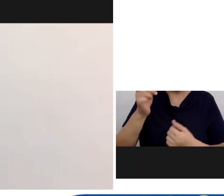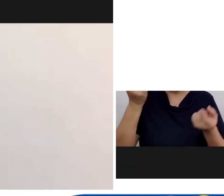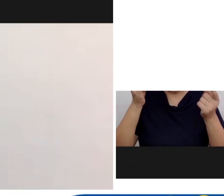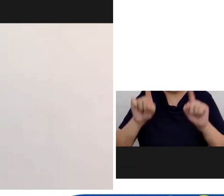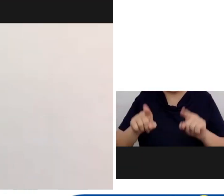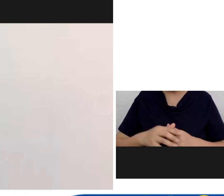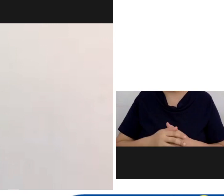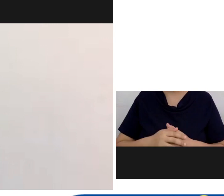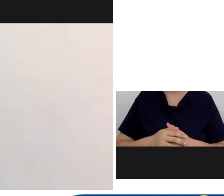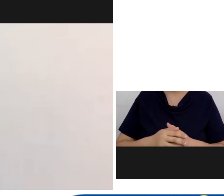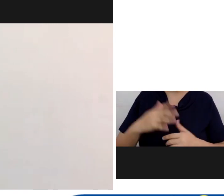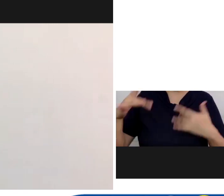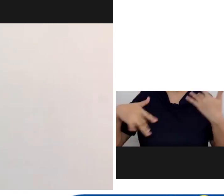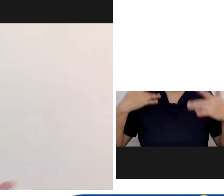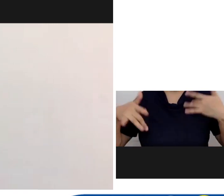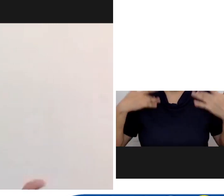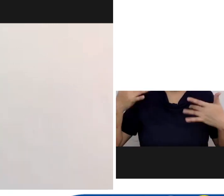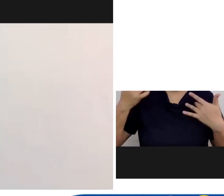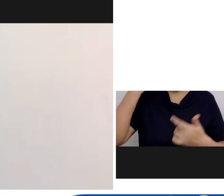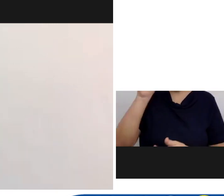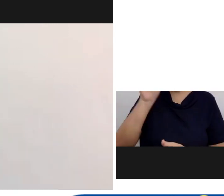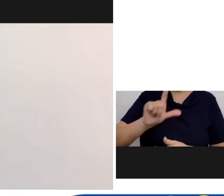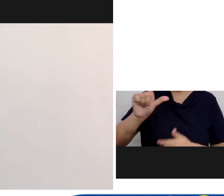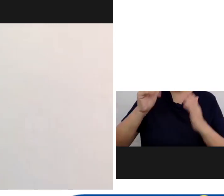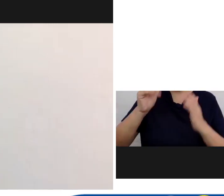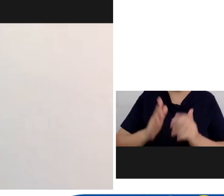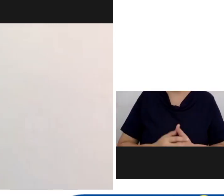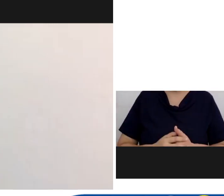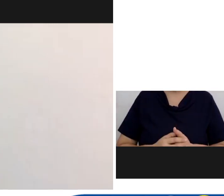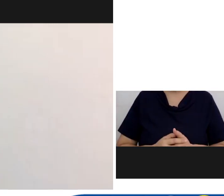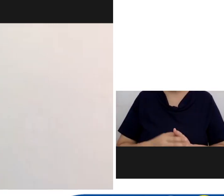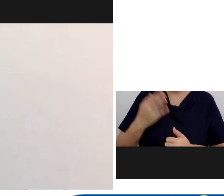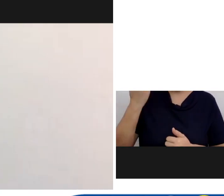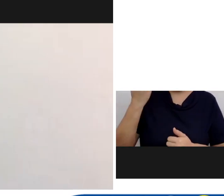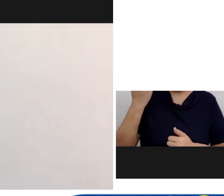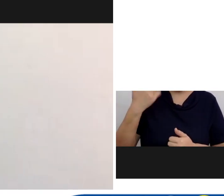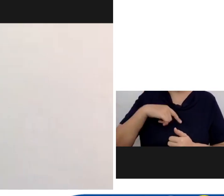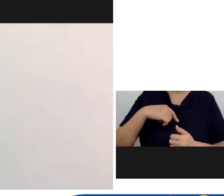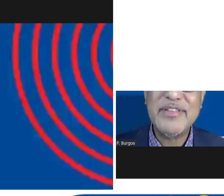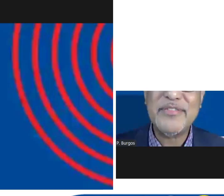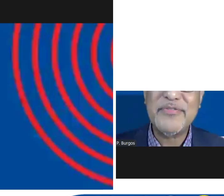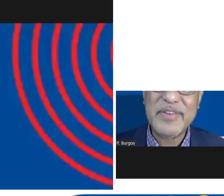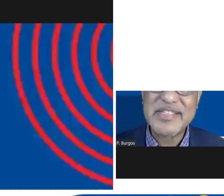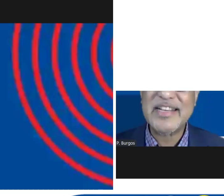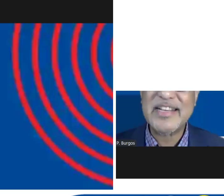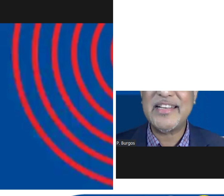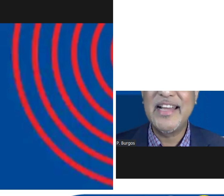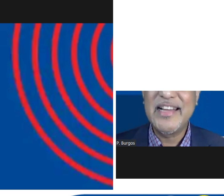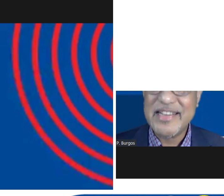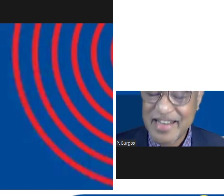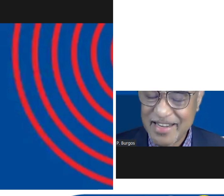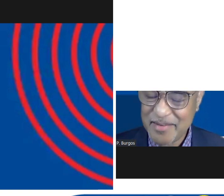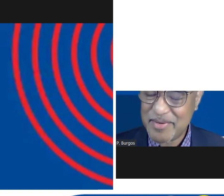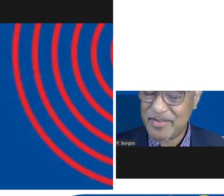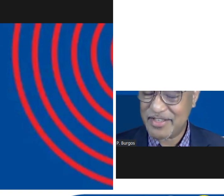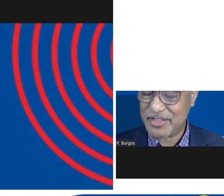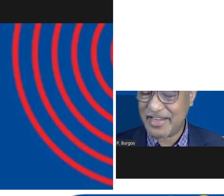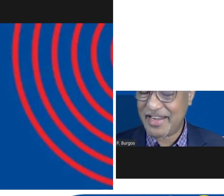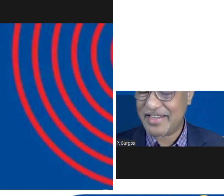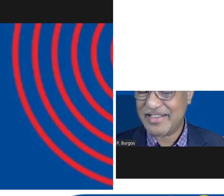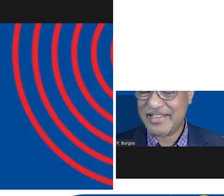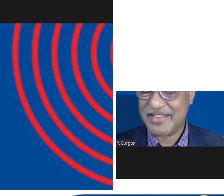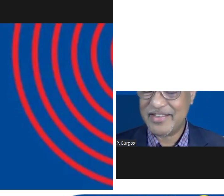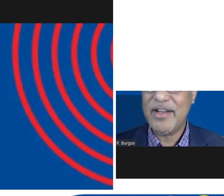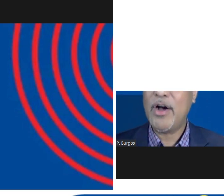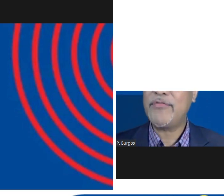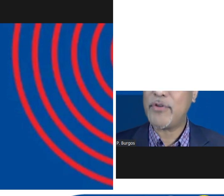are exciting kasi nga we're going beyond the boundaries of the physical library